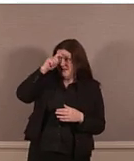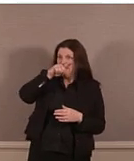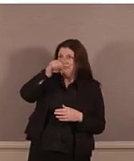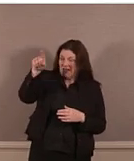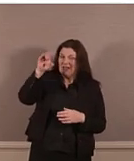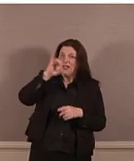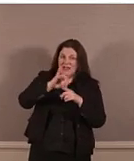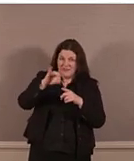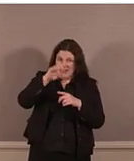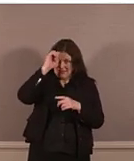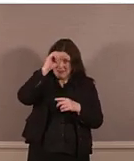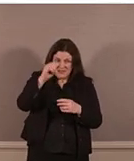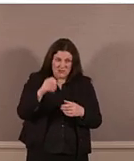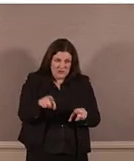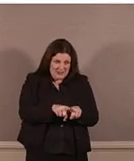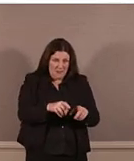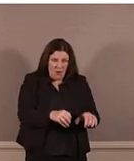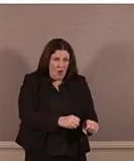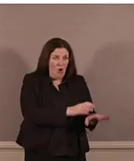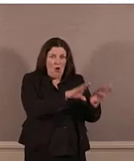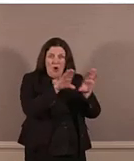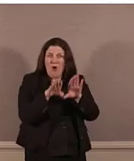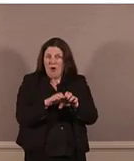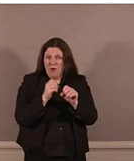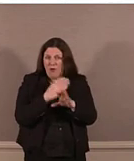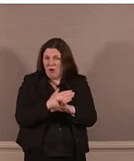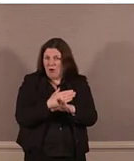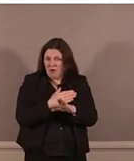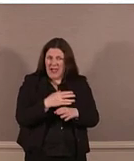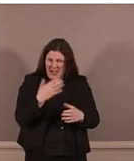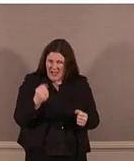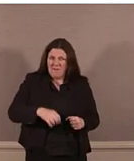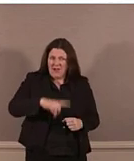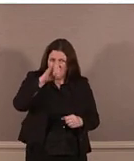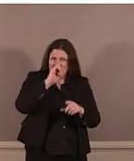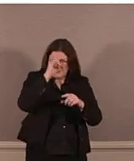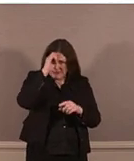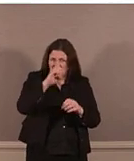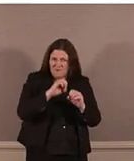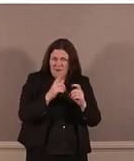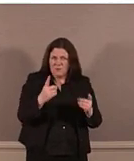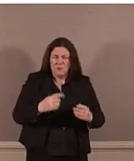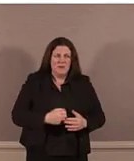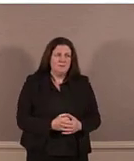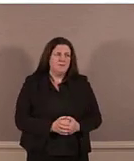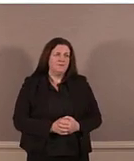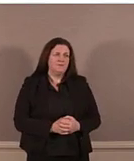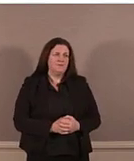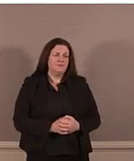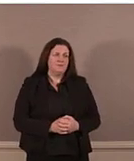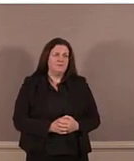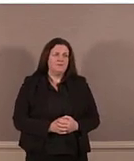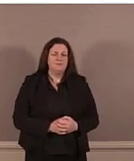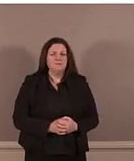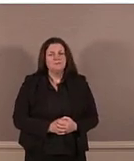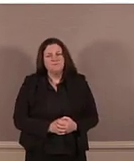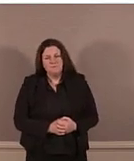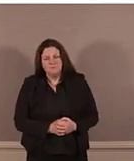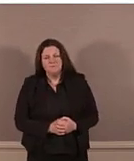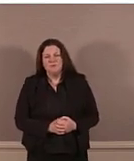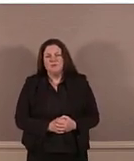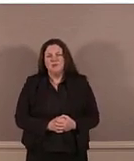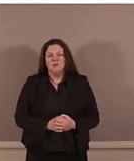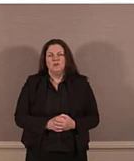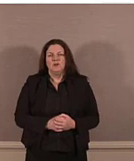expectation is placed on all children and all adults, that we have high expectations for everyone. So I suppose it's